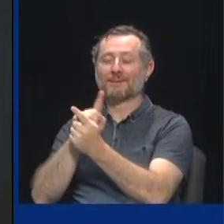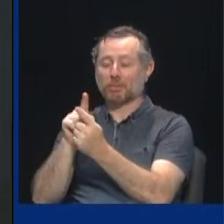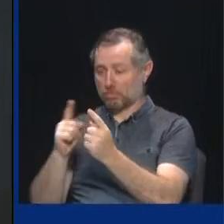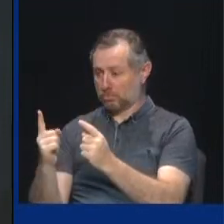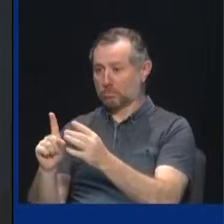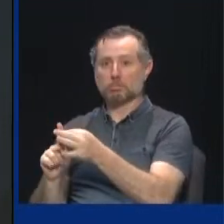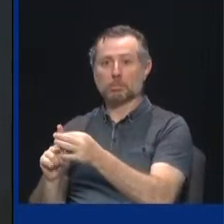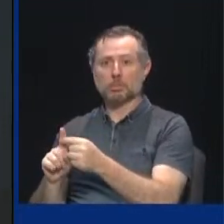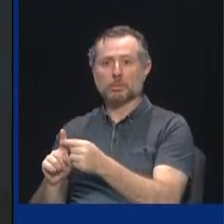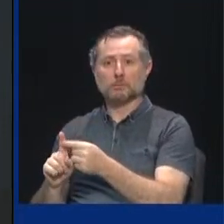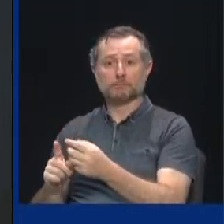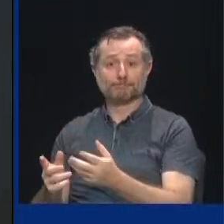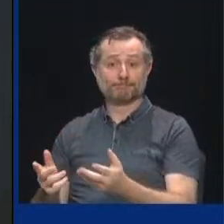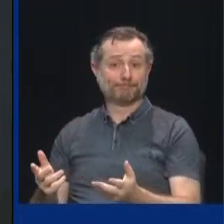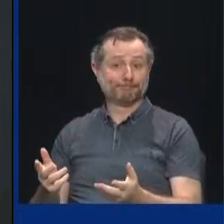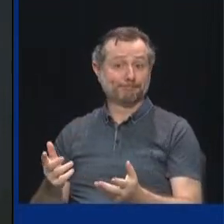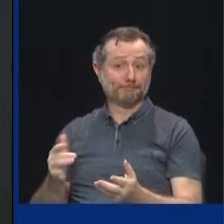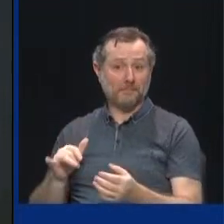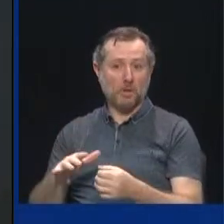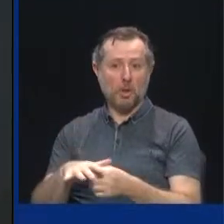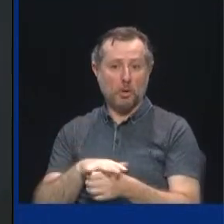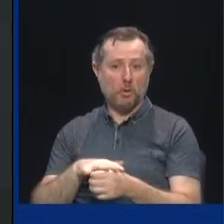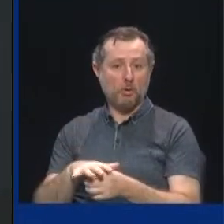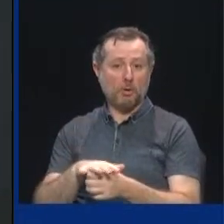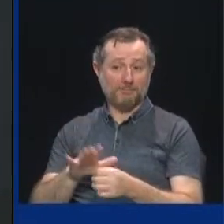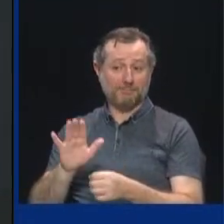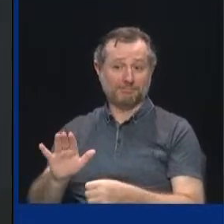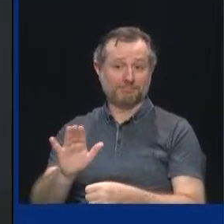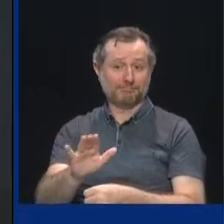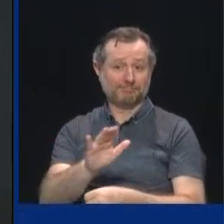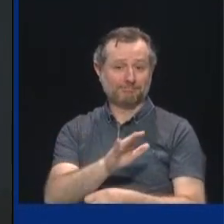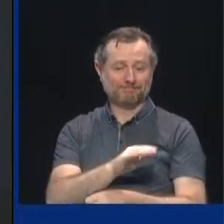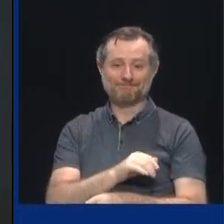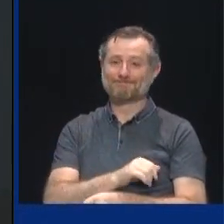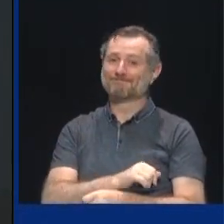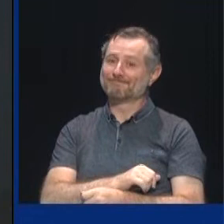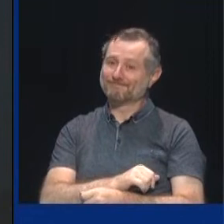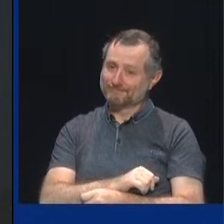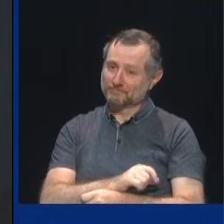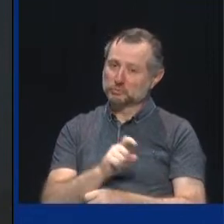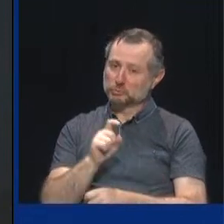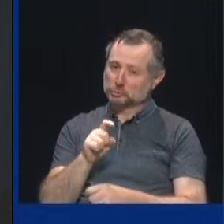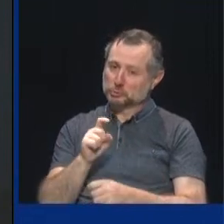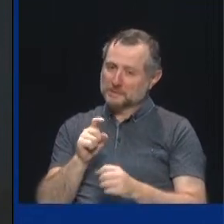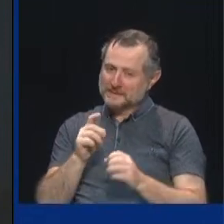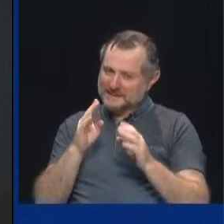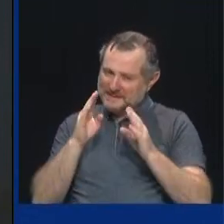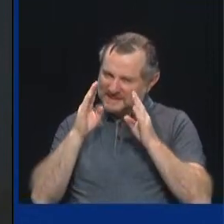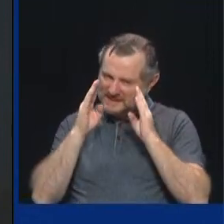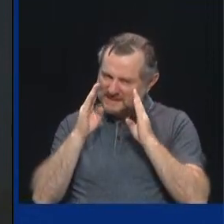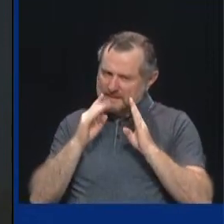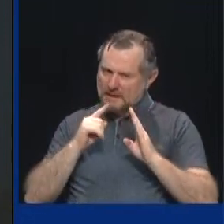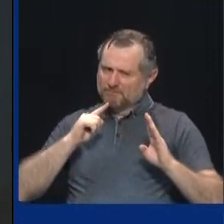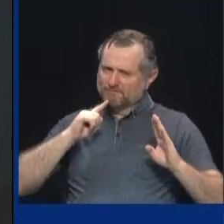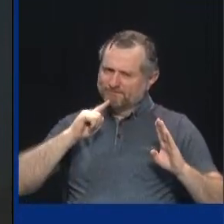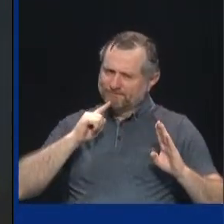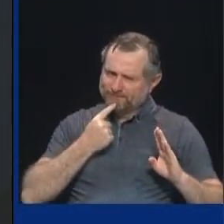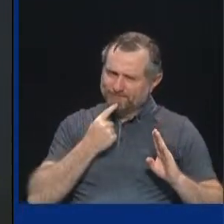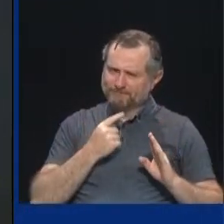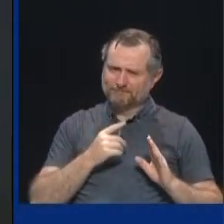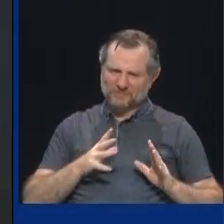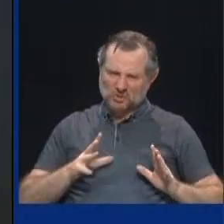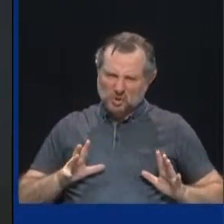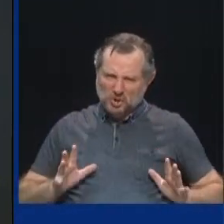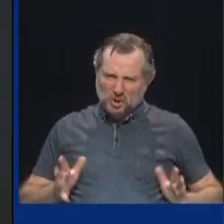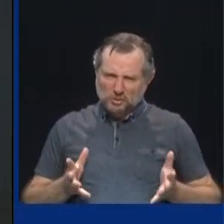So I think the localities should take this very seriously, and I would urge them to